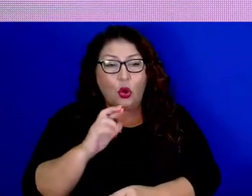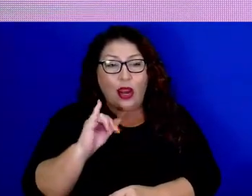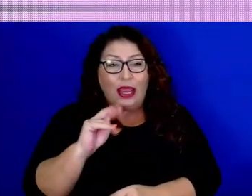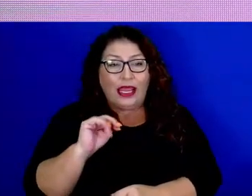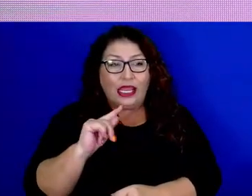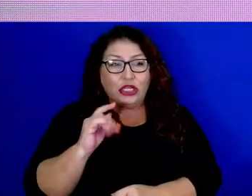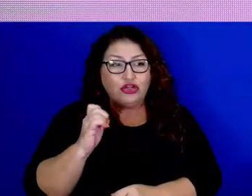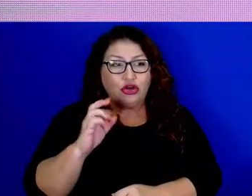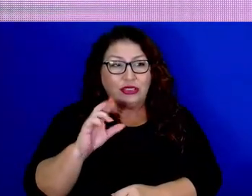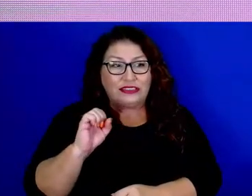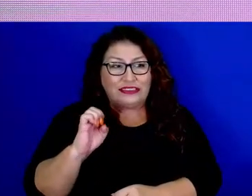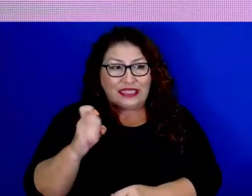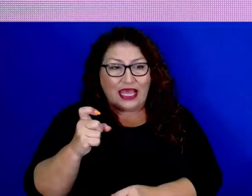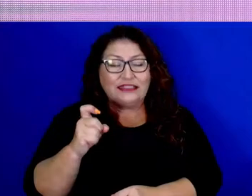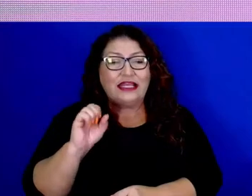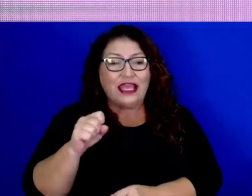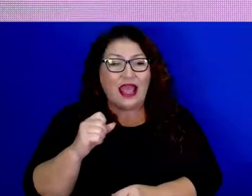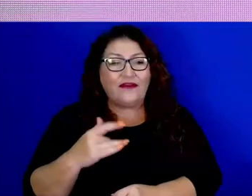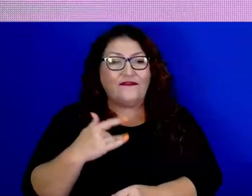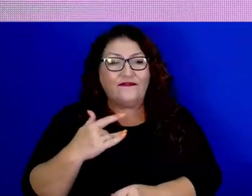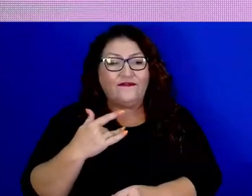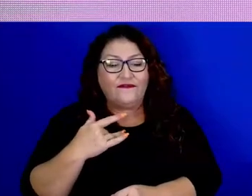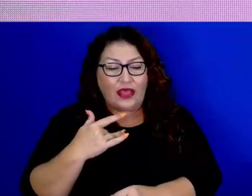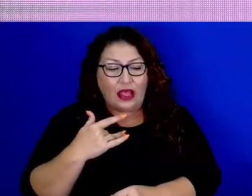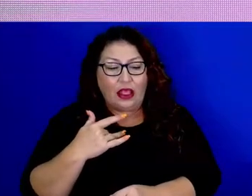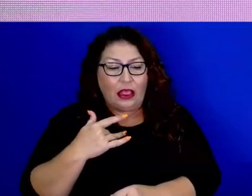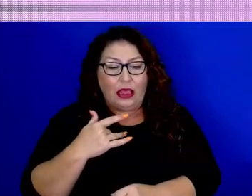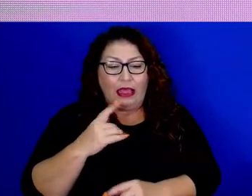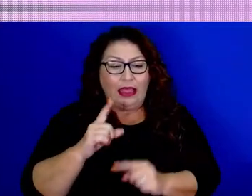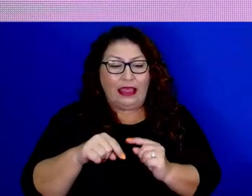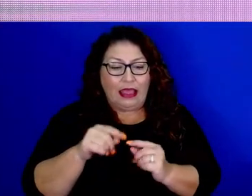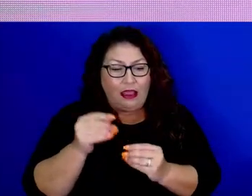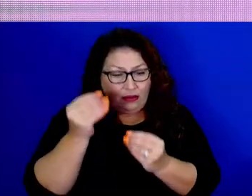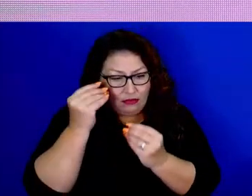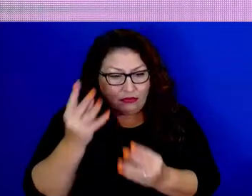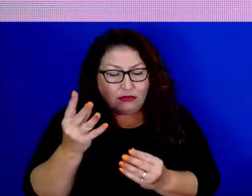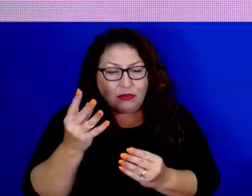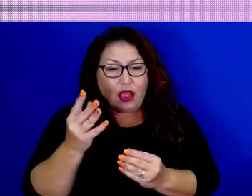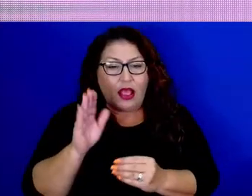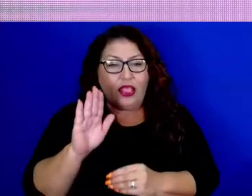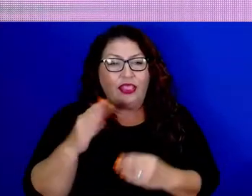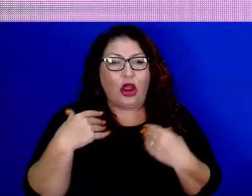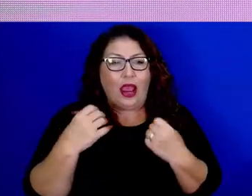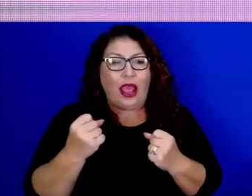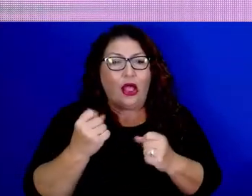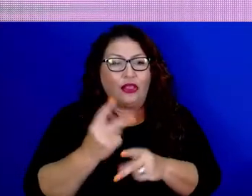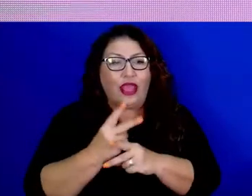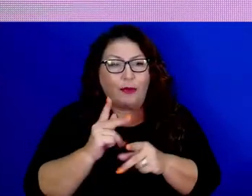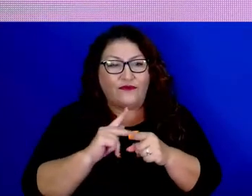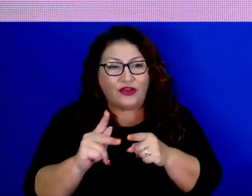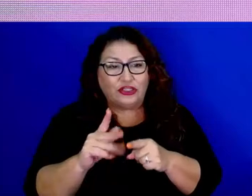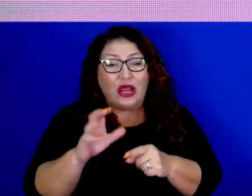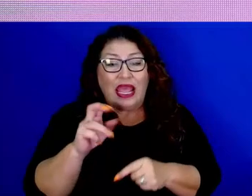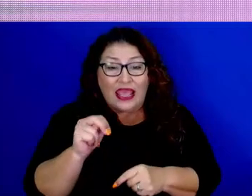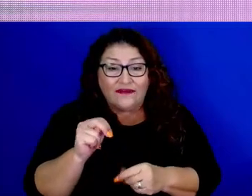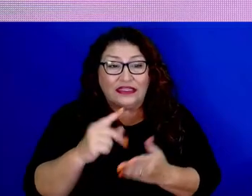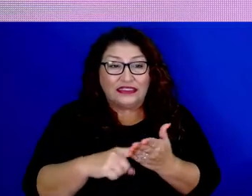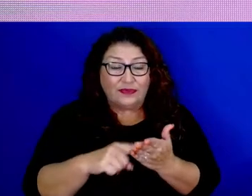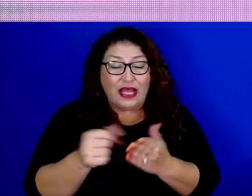to disclose their identity to their healthcare professionals and are sometimes even denied treatment.